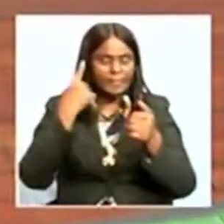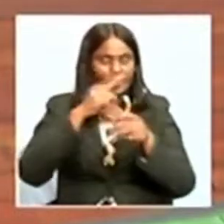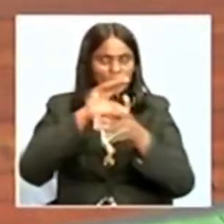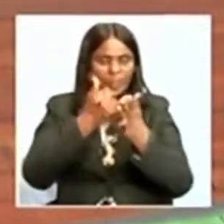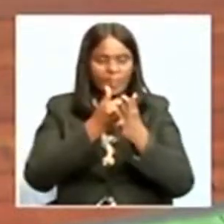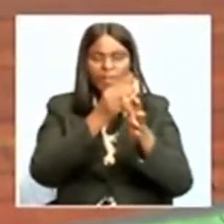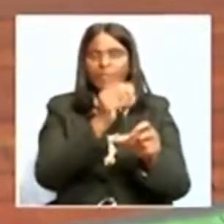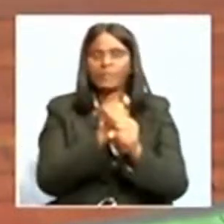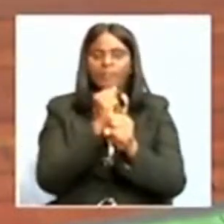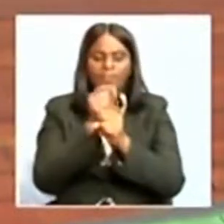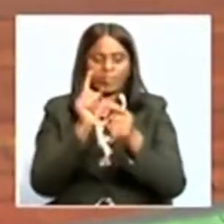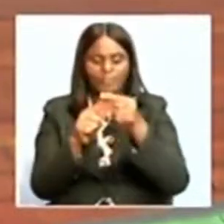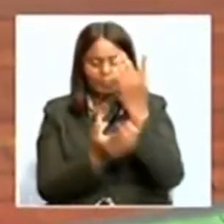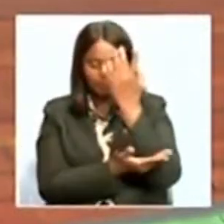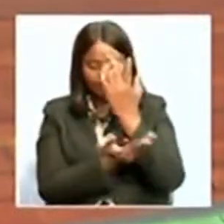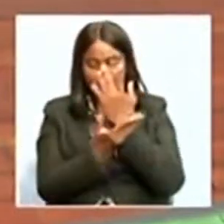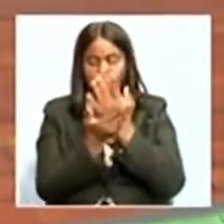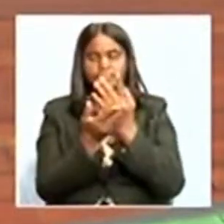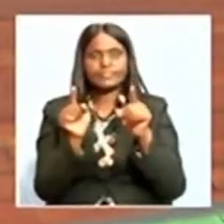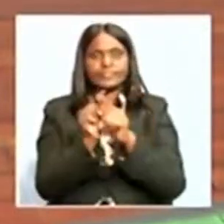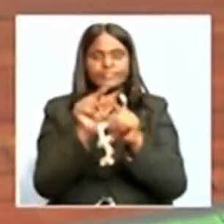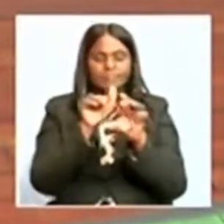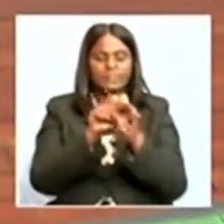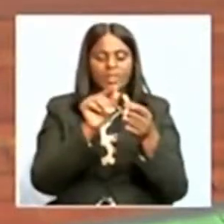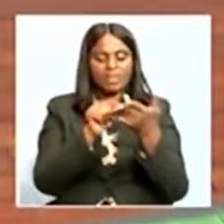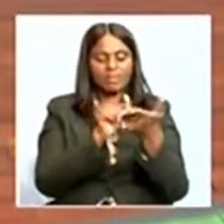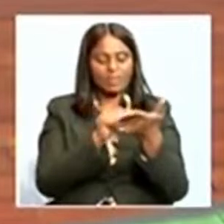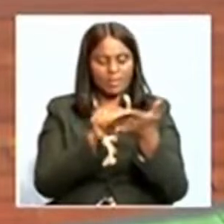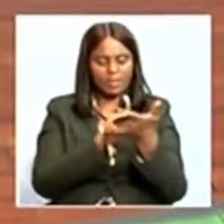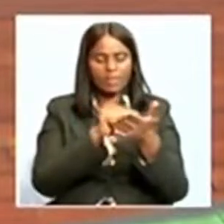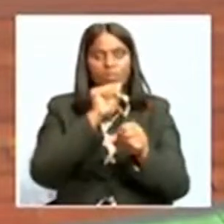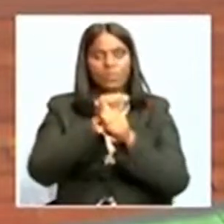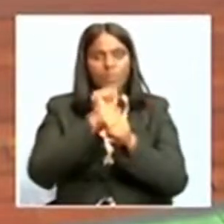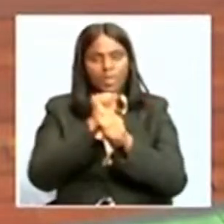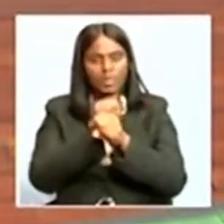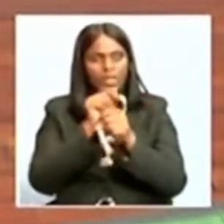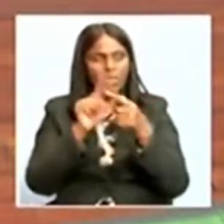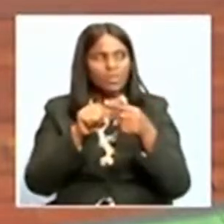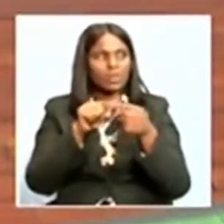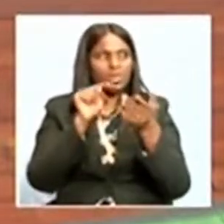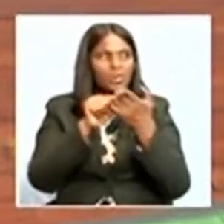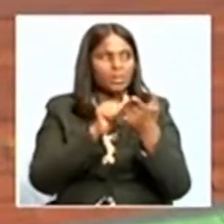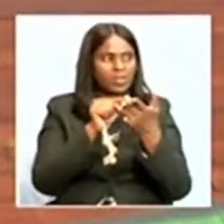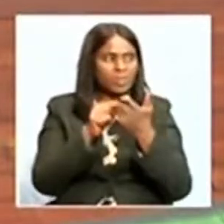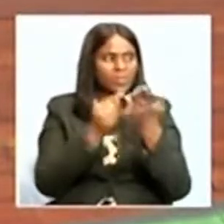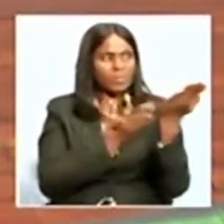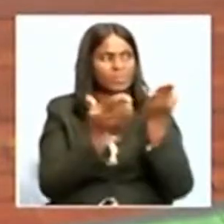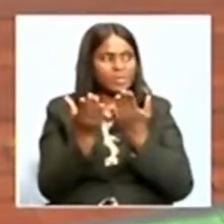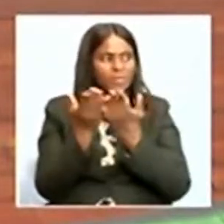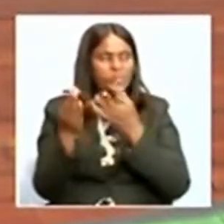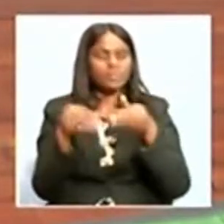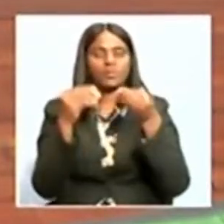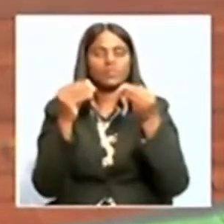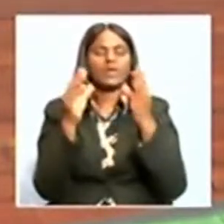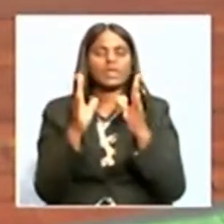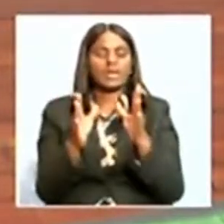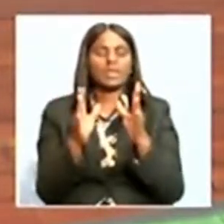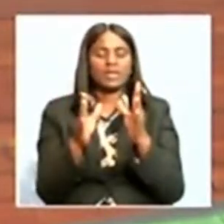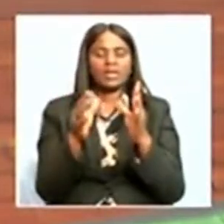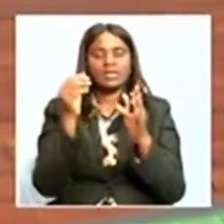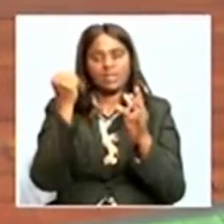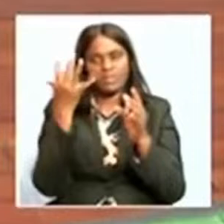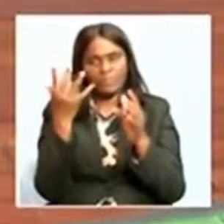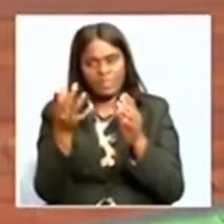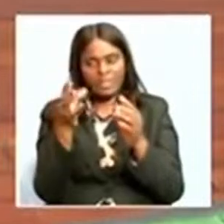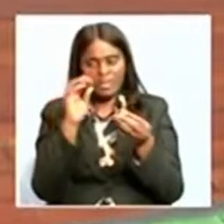bets received to enhance oversight in betting operations to a betting service provider. Clause 15